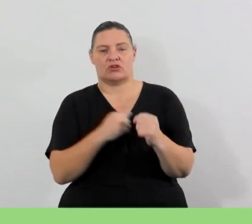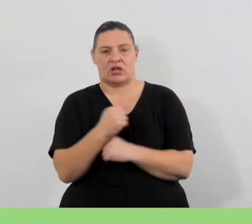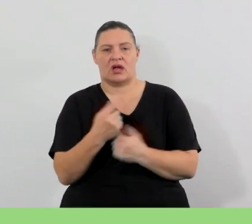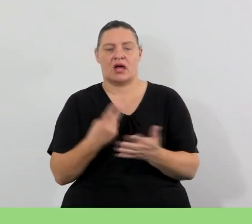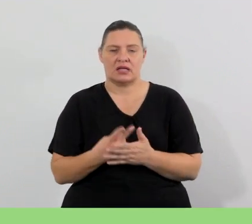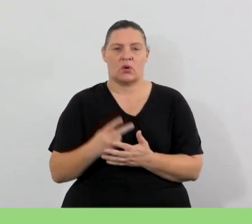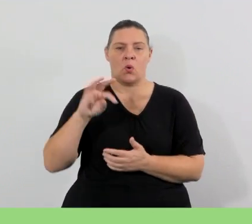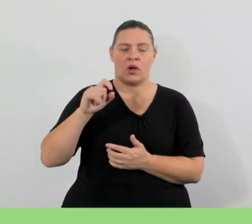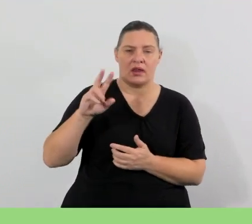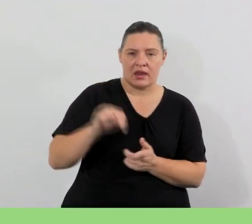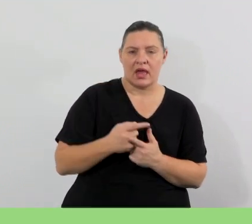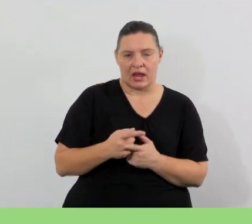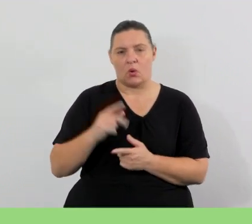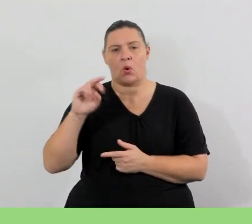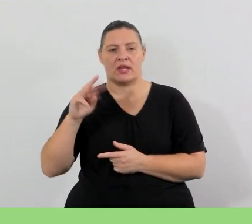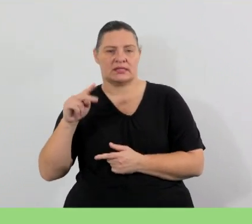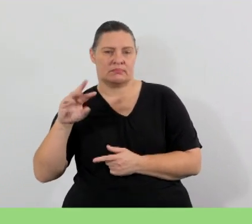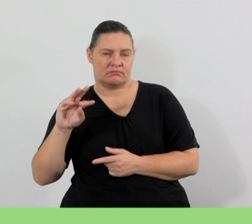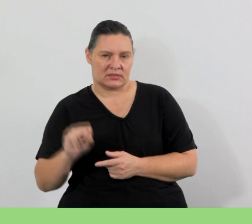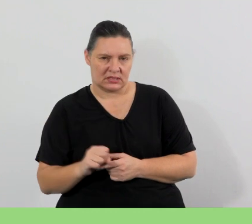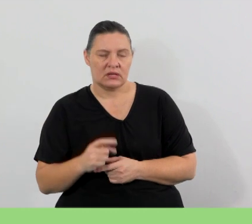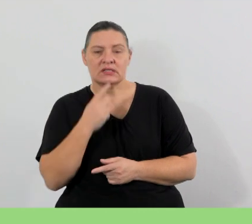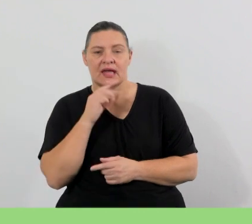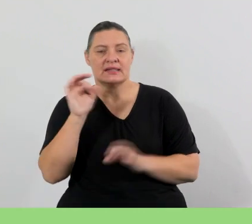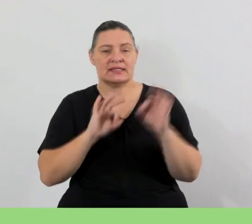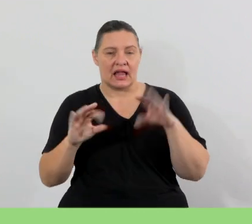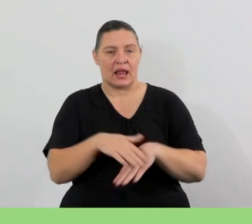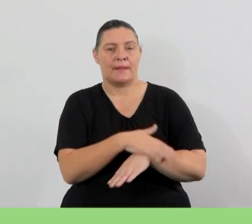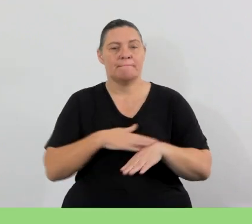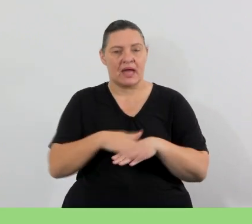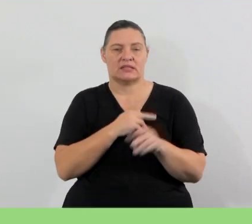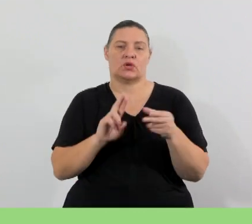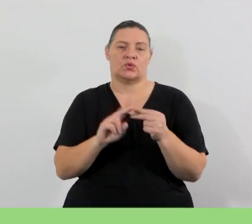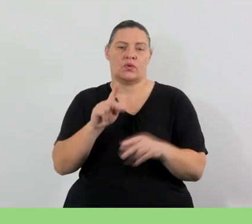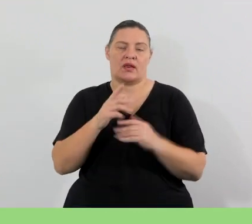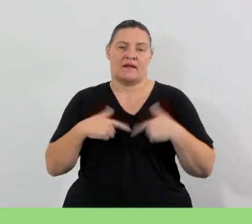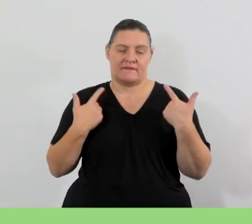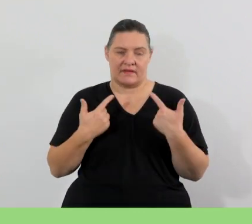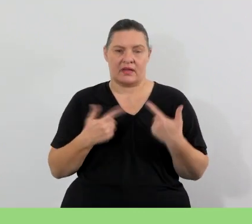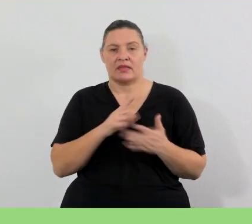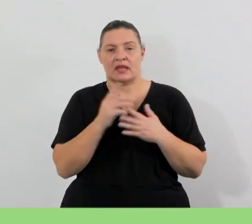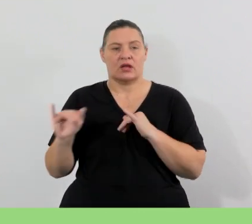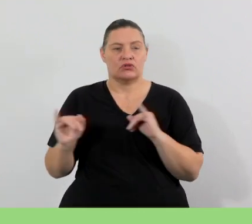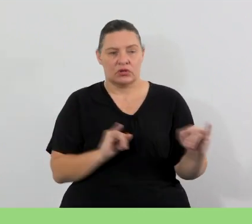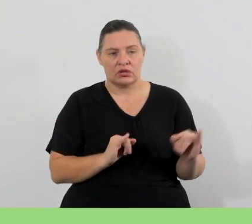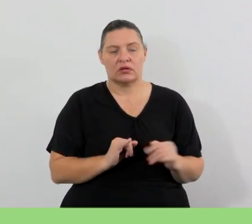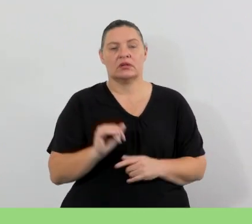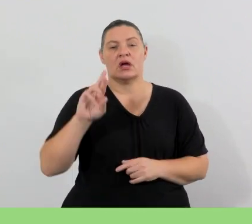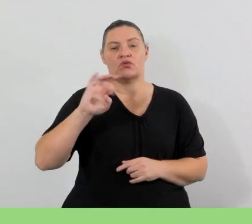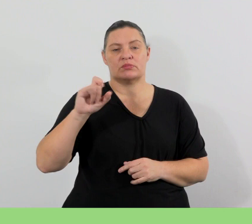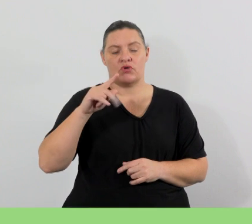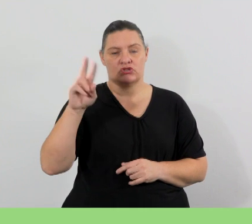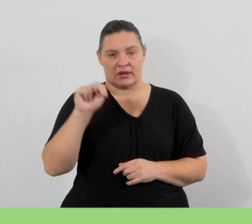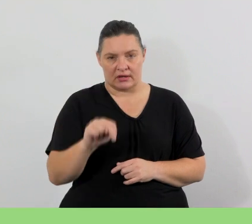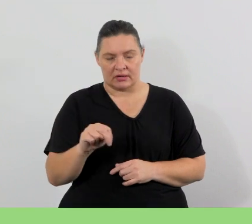all living structures such as organs and organisms. So basically, we said the cell was the basic unit of life. We were then